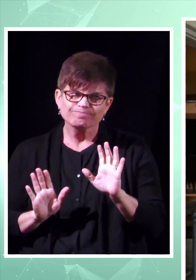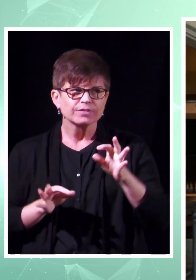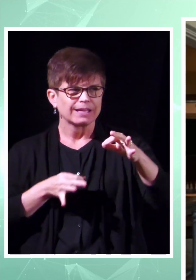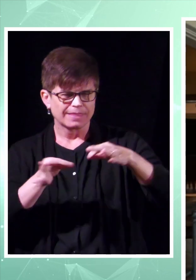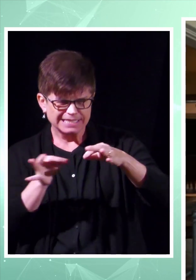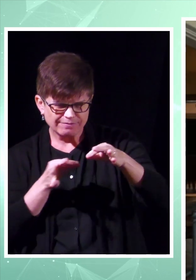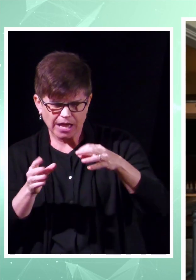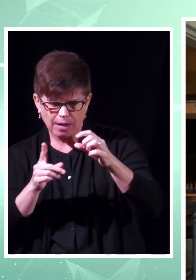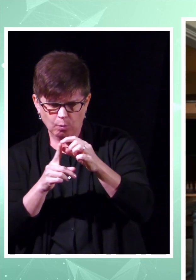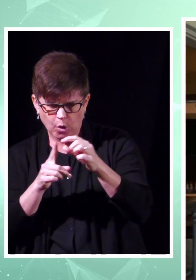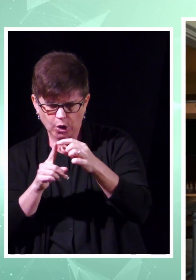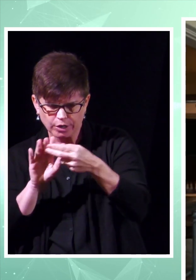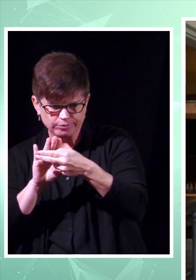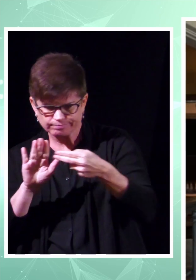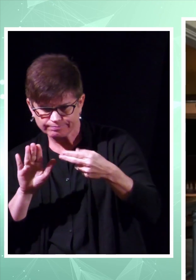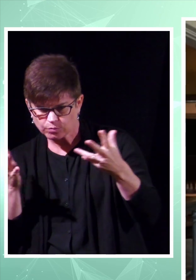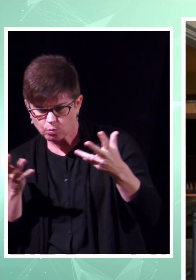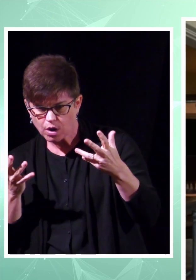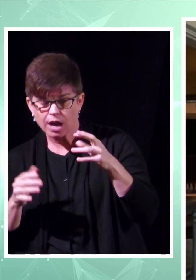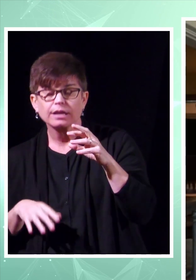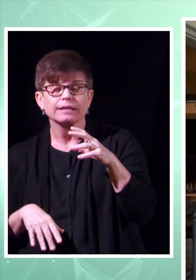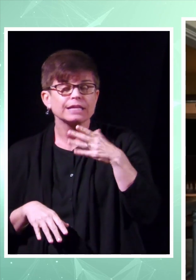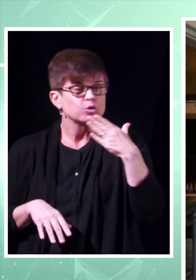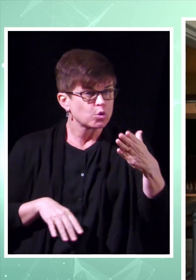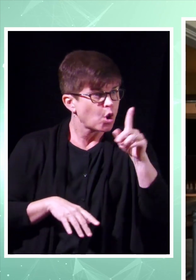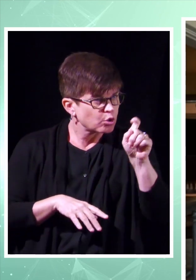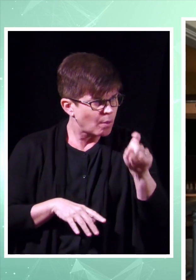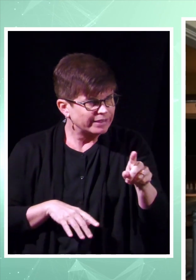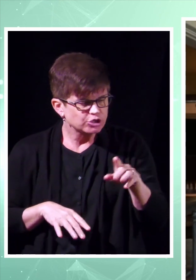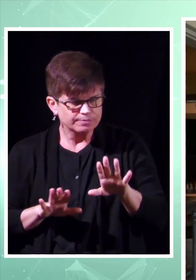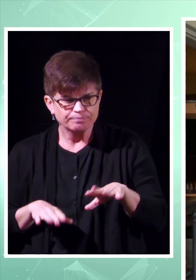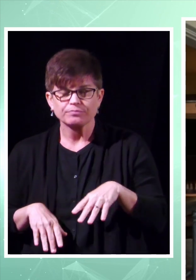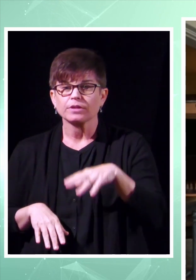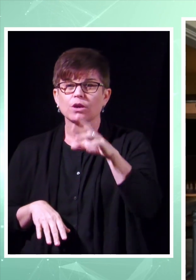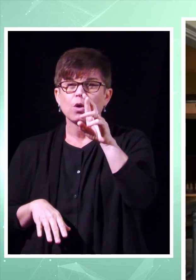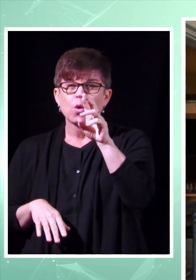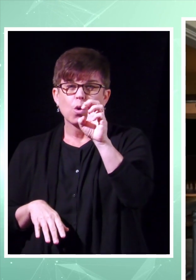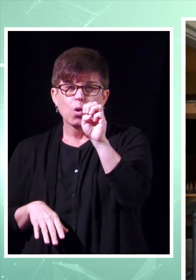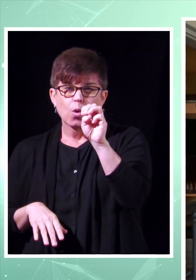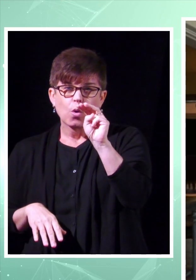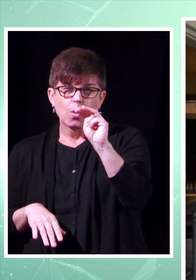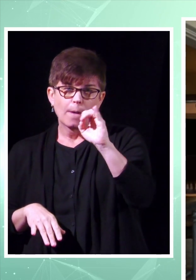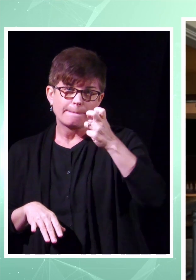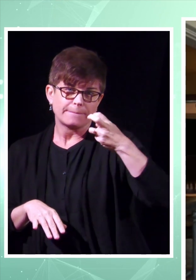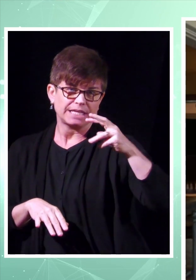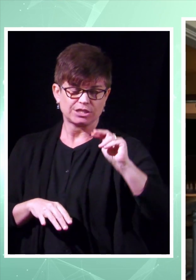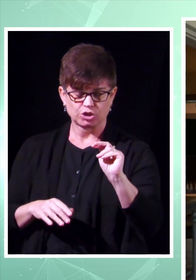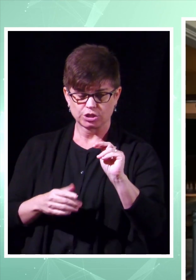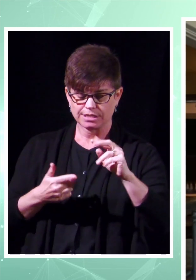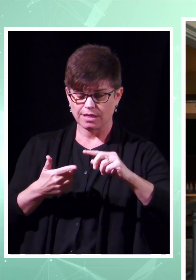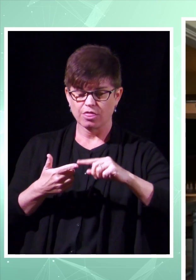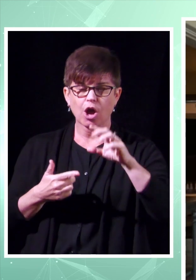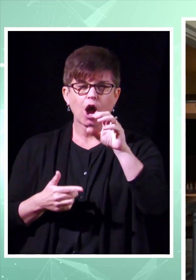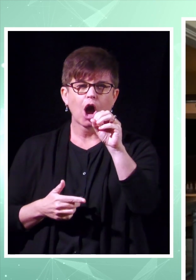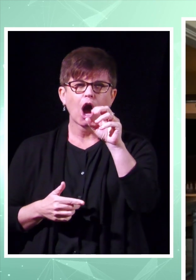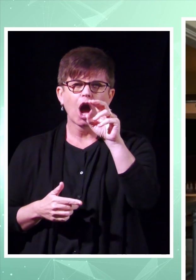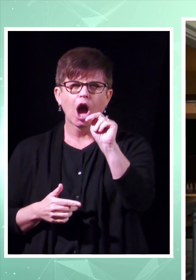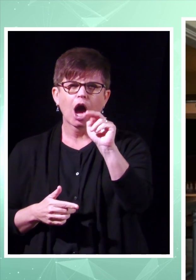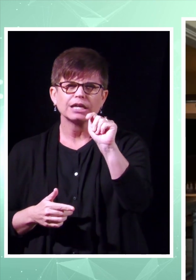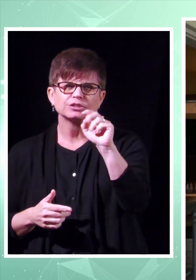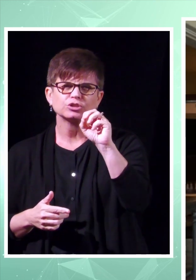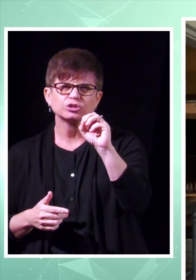word remission. It's a very appropriate question, sir. I like the oncologic definition for remission. So